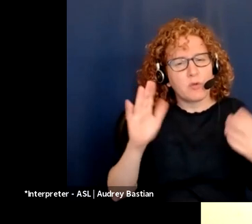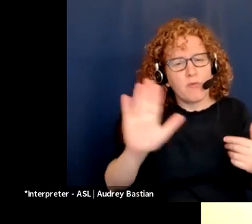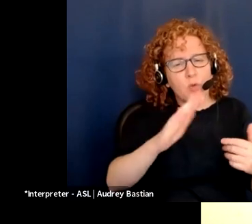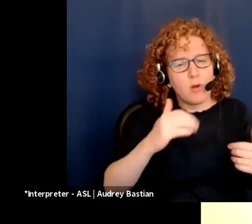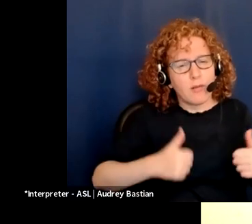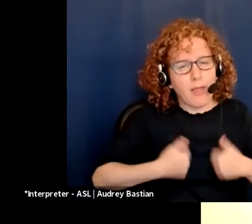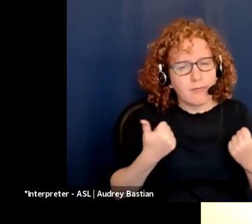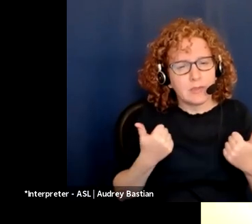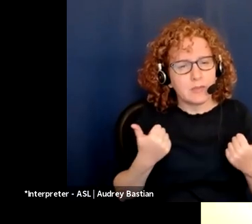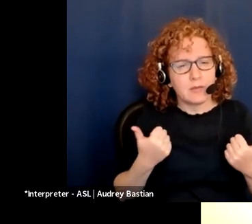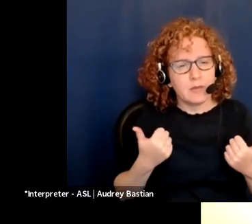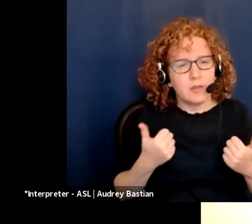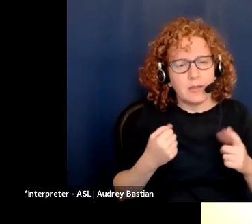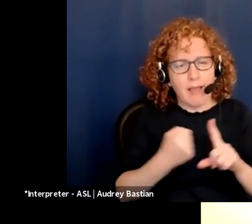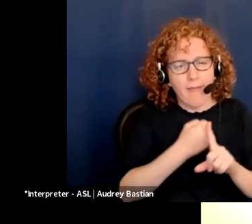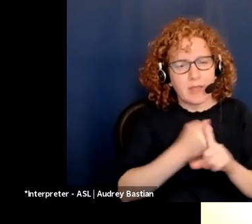at.